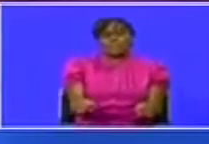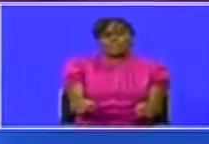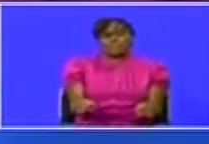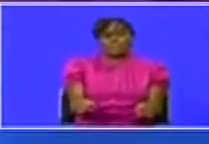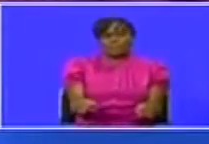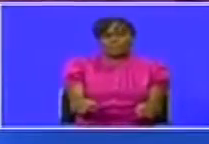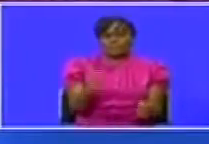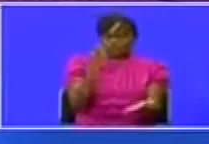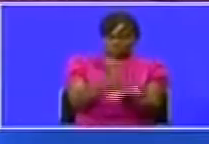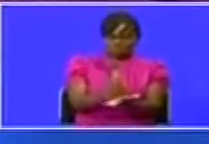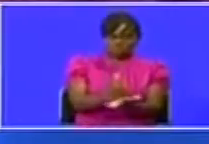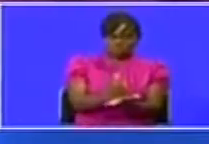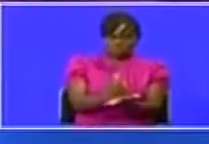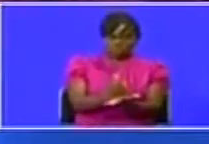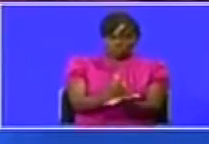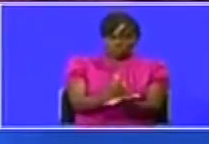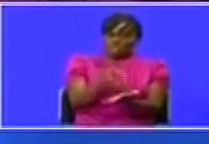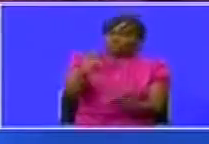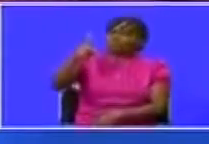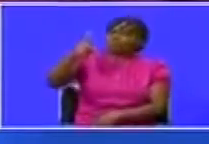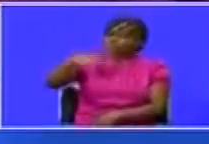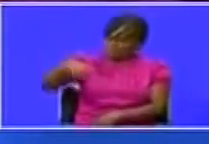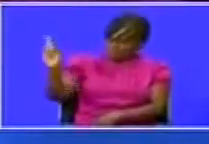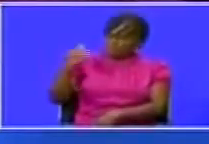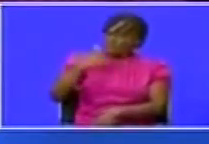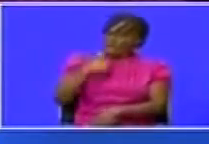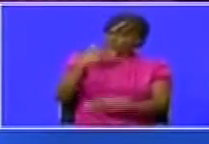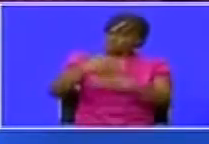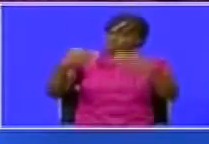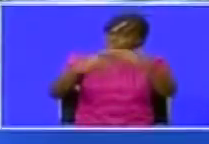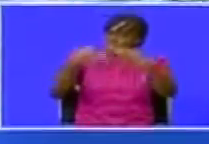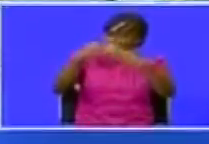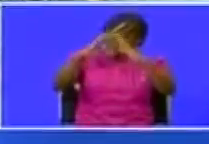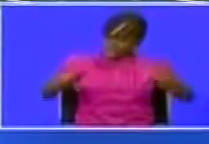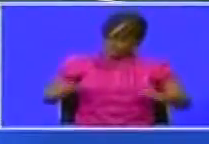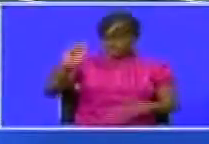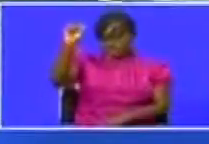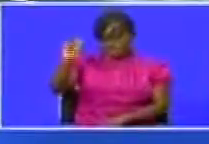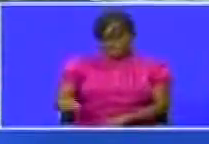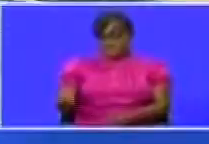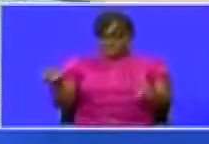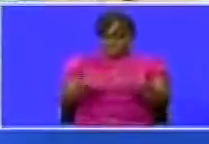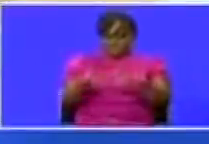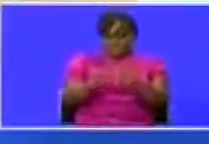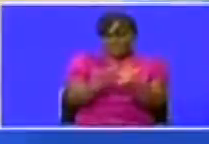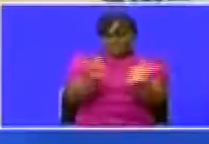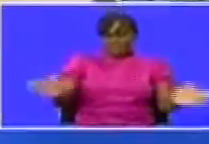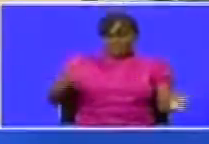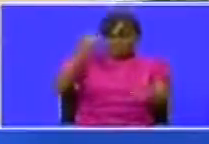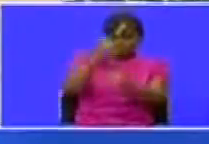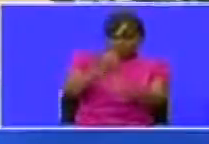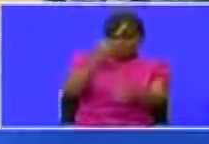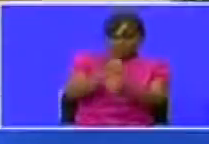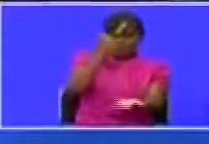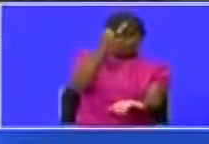umeruhusiwa. Ndio. Nani uliruhusiwa kujenga nyumba? Ndio. Meanwhile, at the public works headquarters,